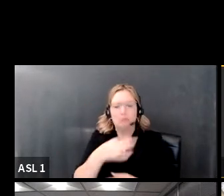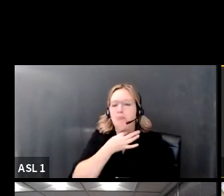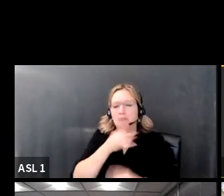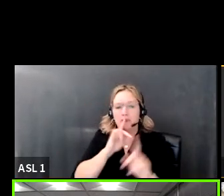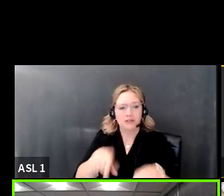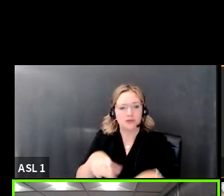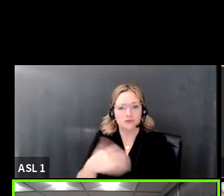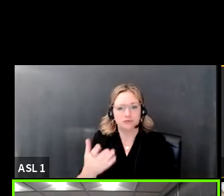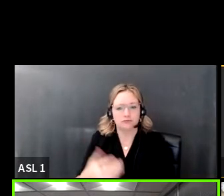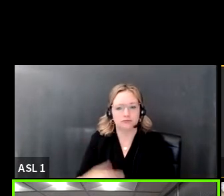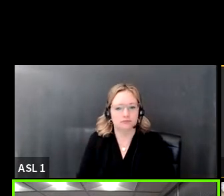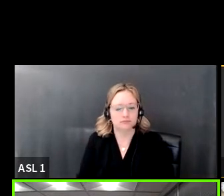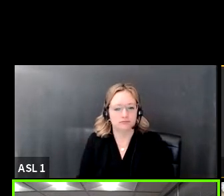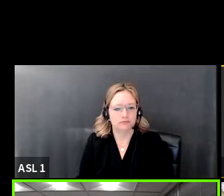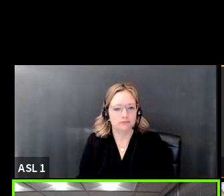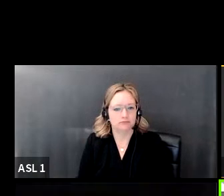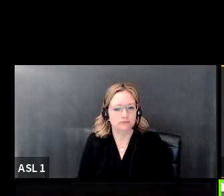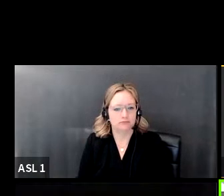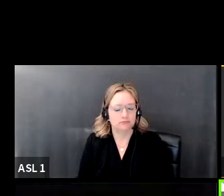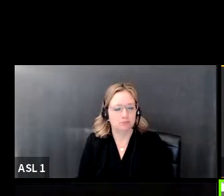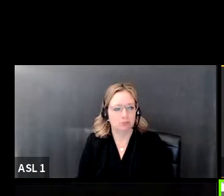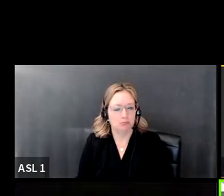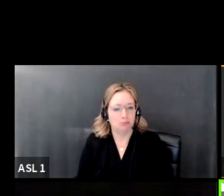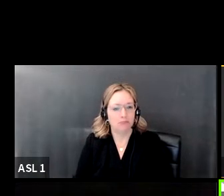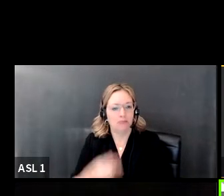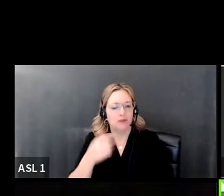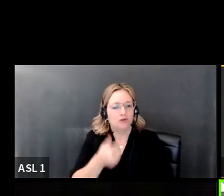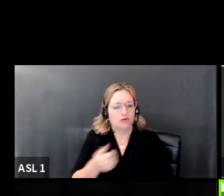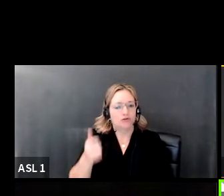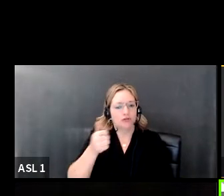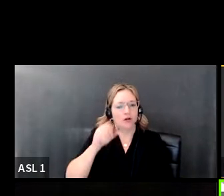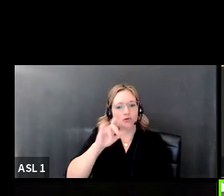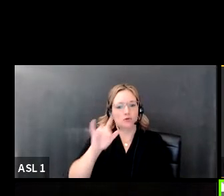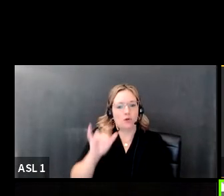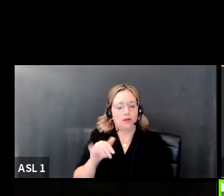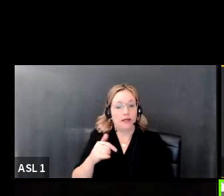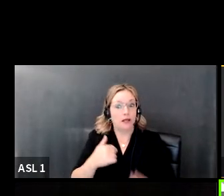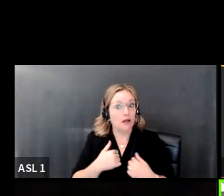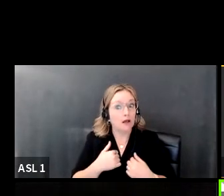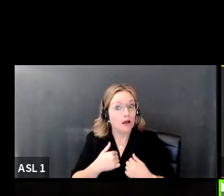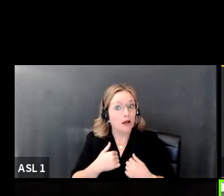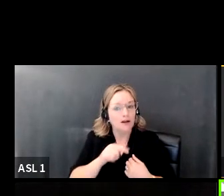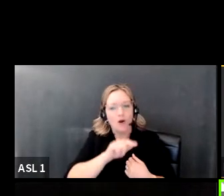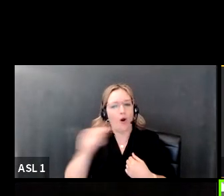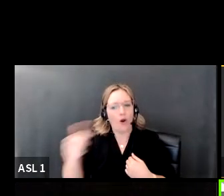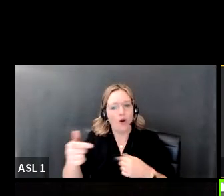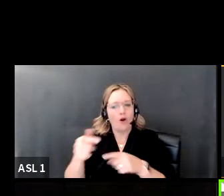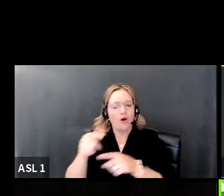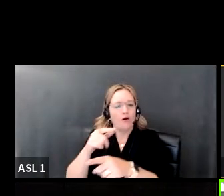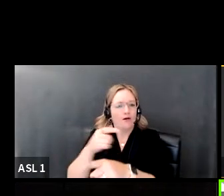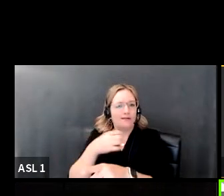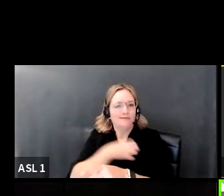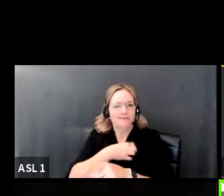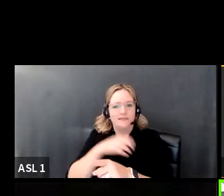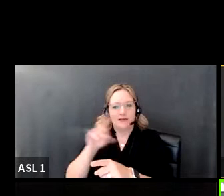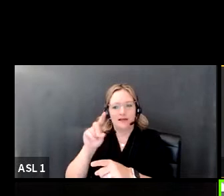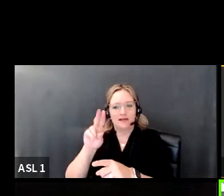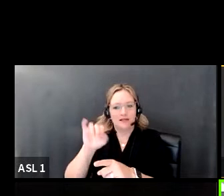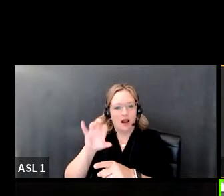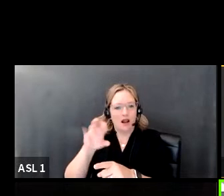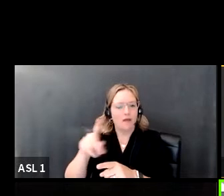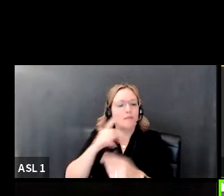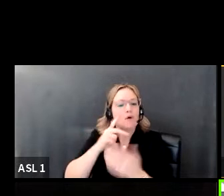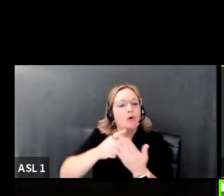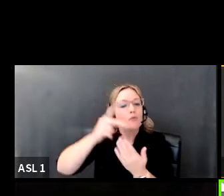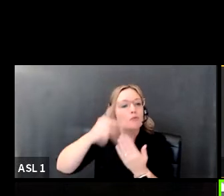oops sorry uh chair i'm going to put jamie dunlop on cue there the grant was a funding for i believe one